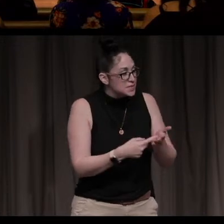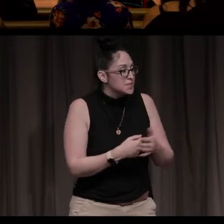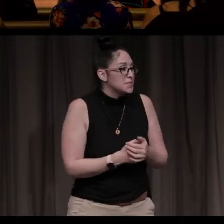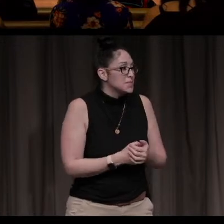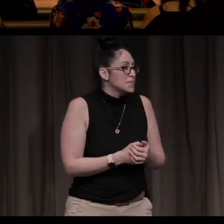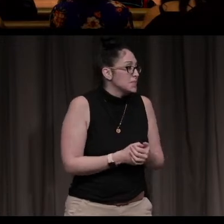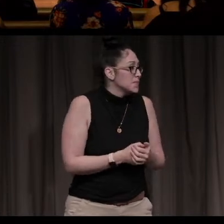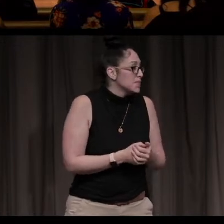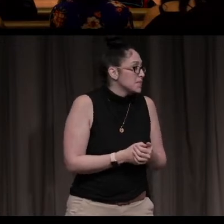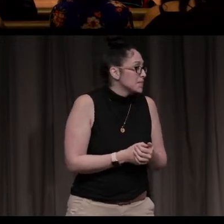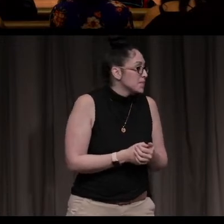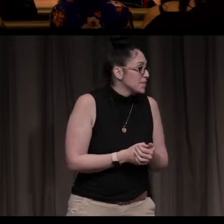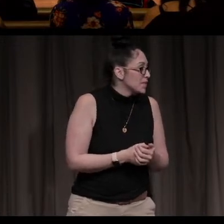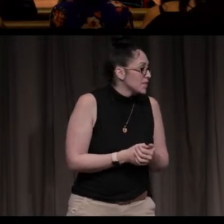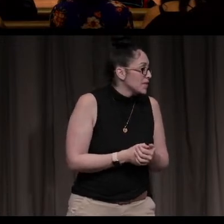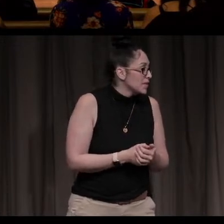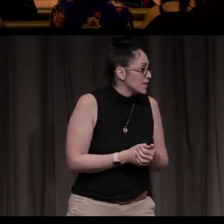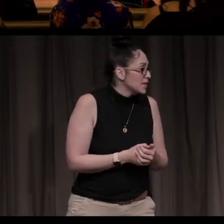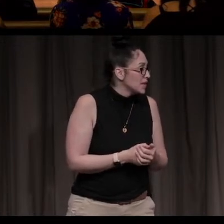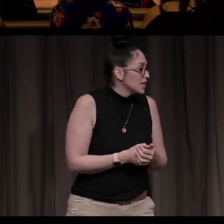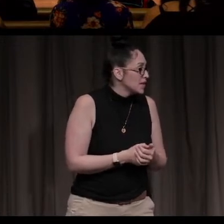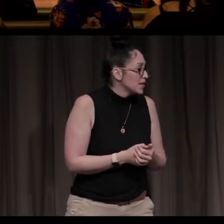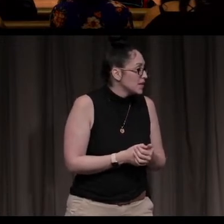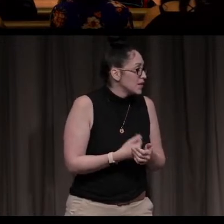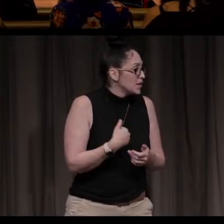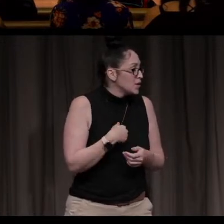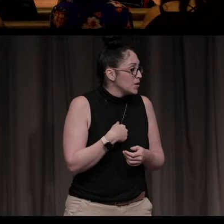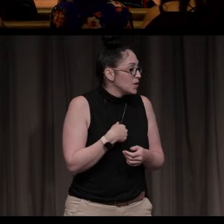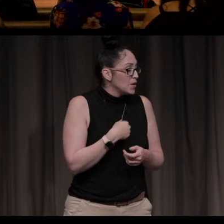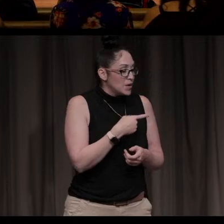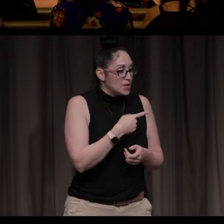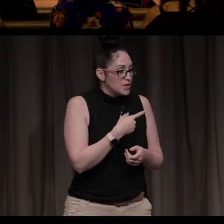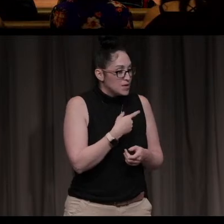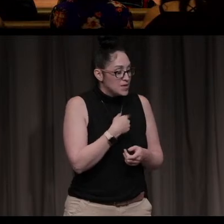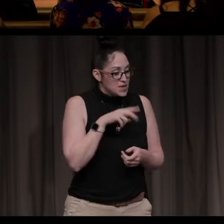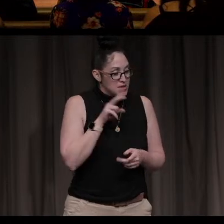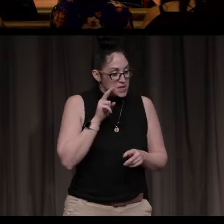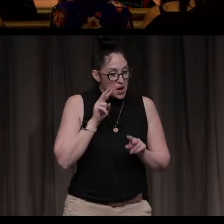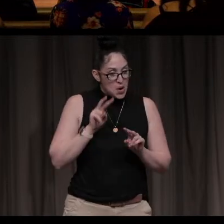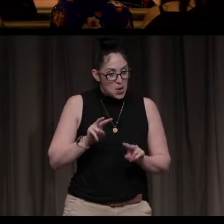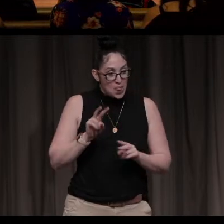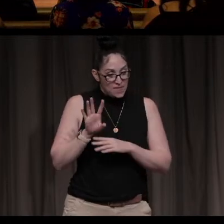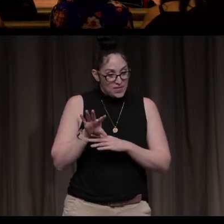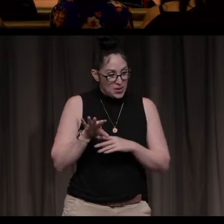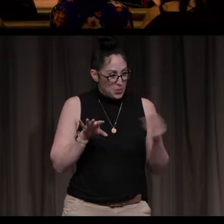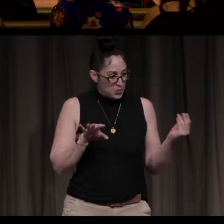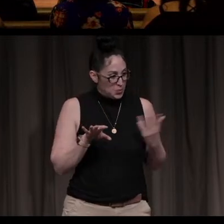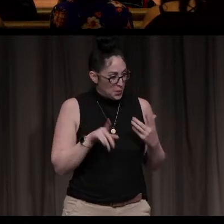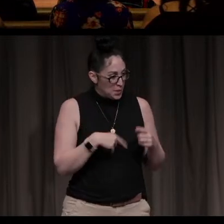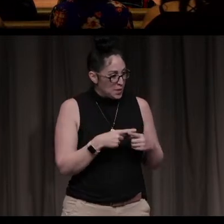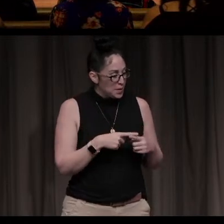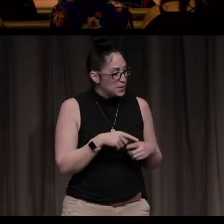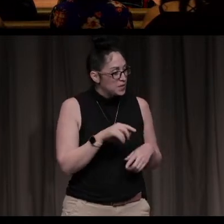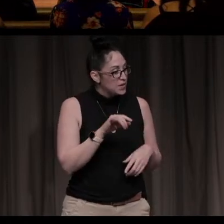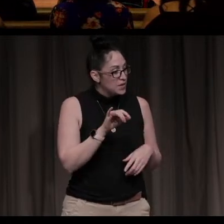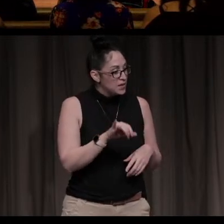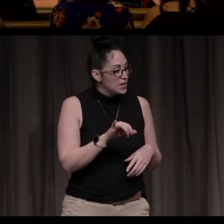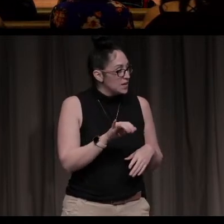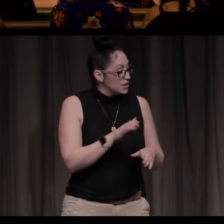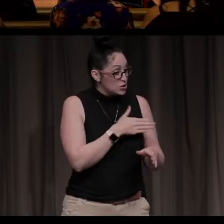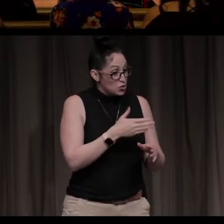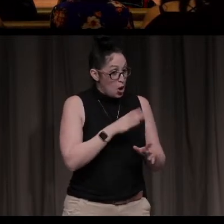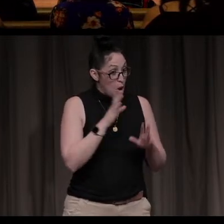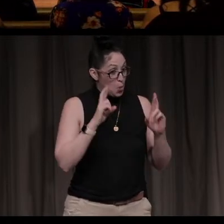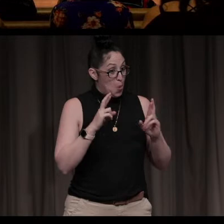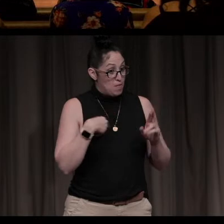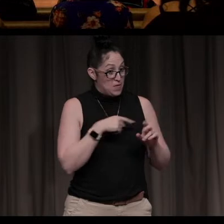I should mention, we're going to look at the video you told me to look at, the song that, you know, hopefully we get to